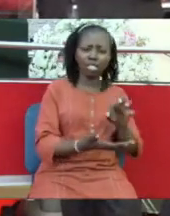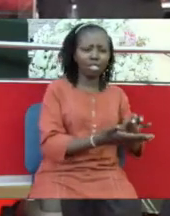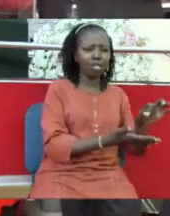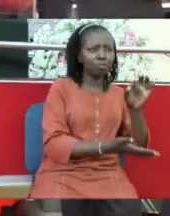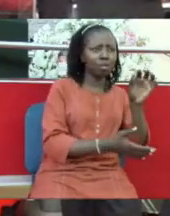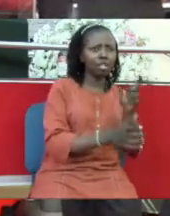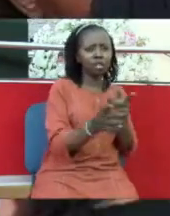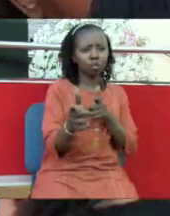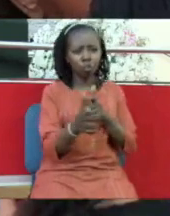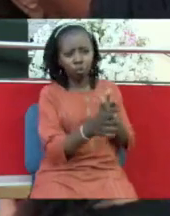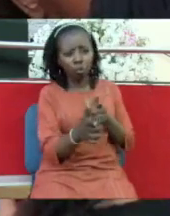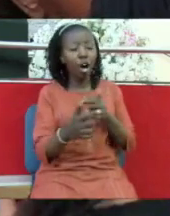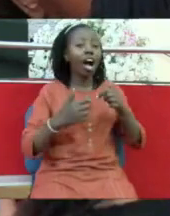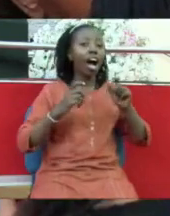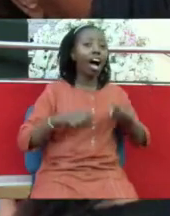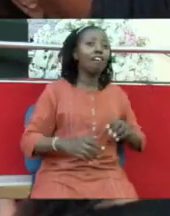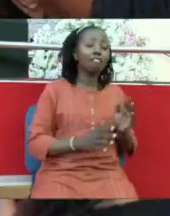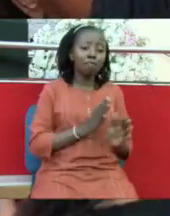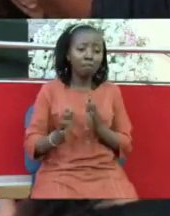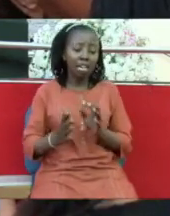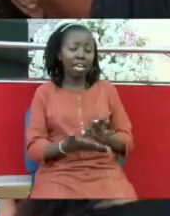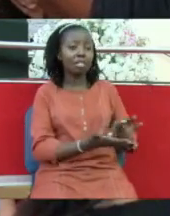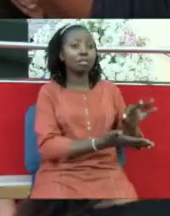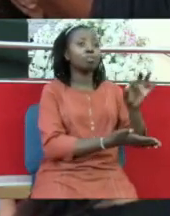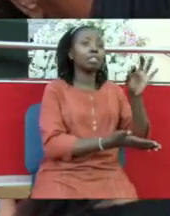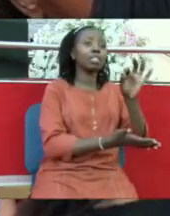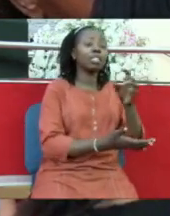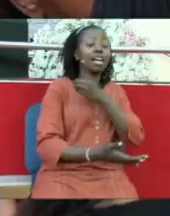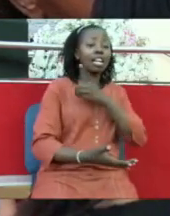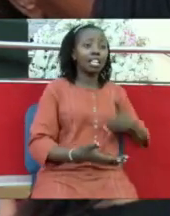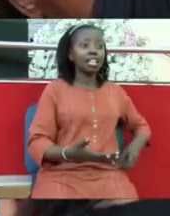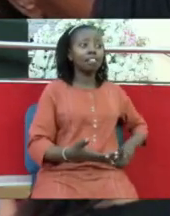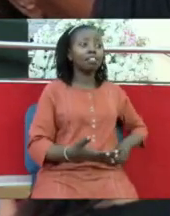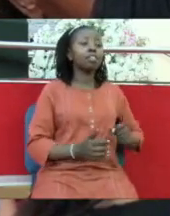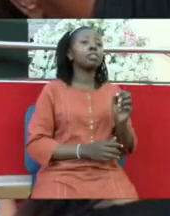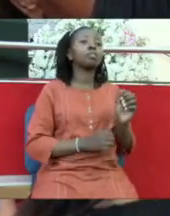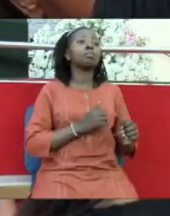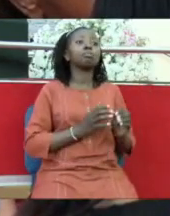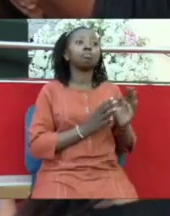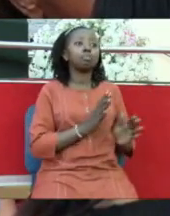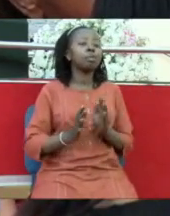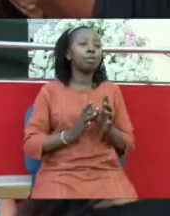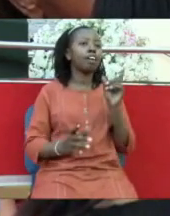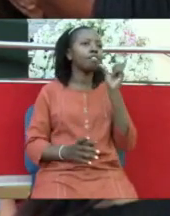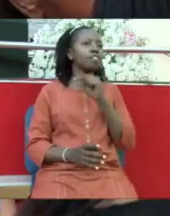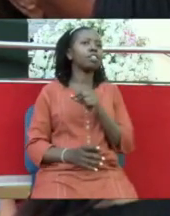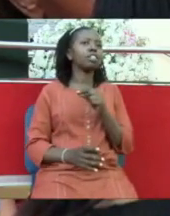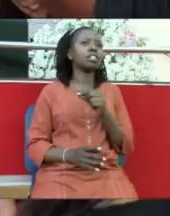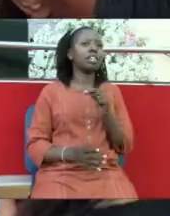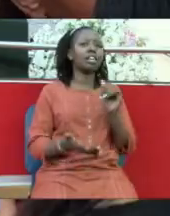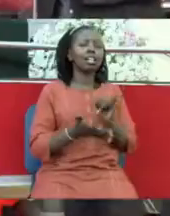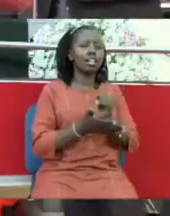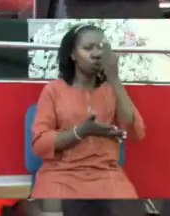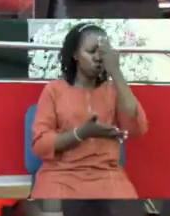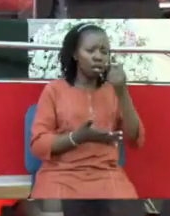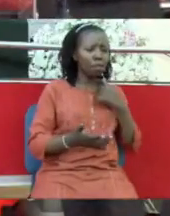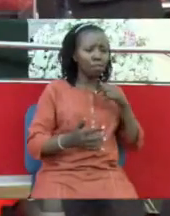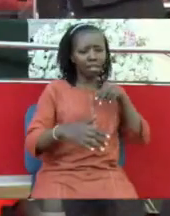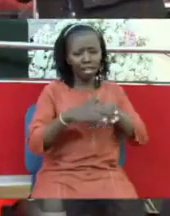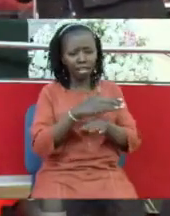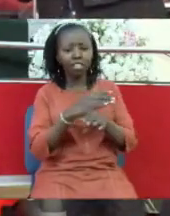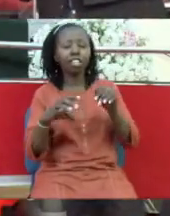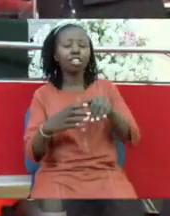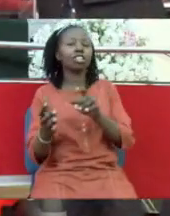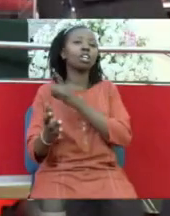spiritual preparation. We can see David was already prepared. That's why he's saying, I'm coming in the name of the Lord. I'm coming